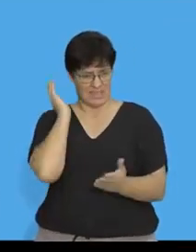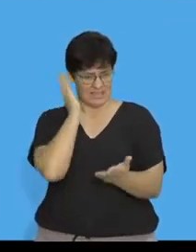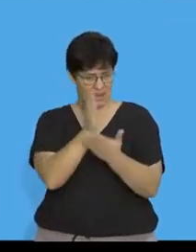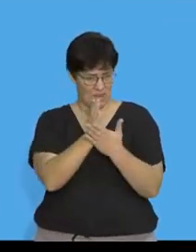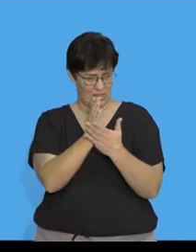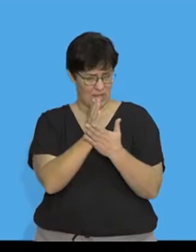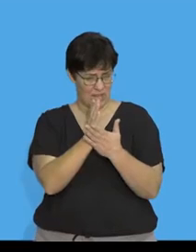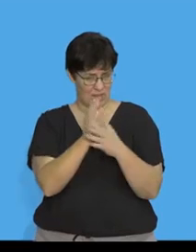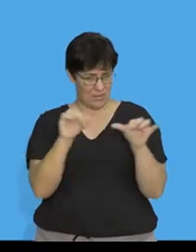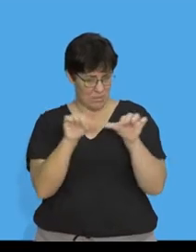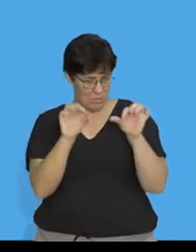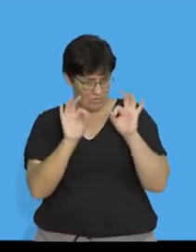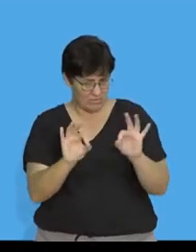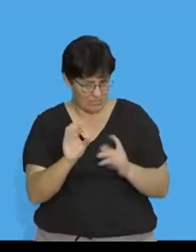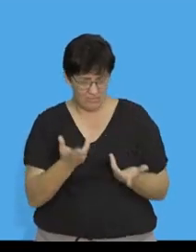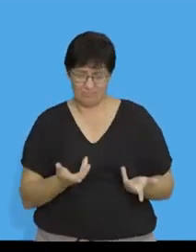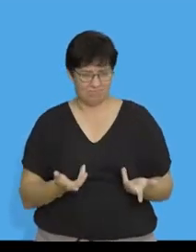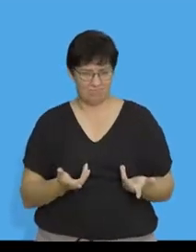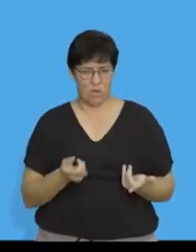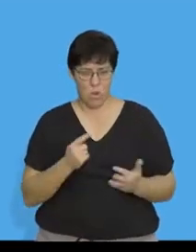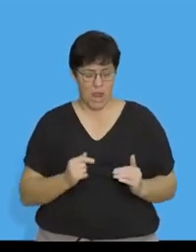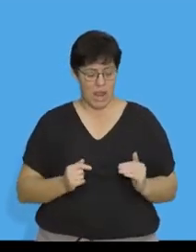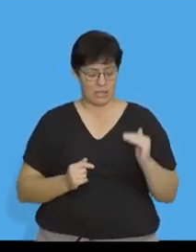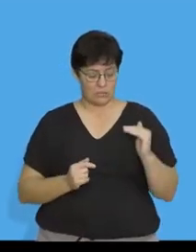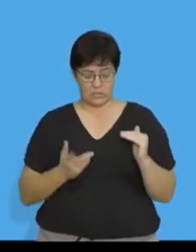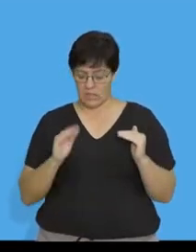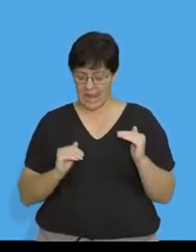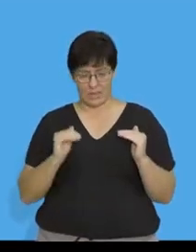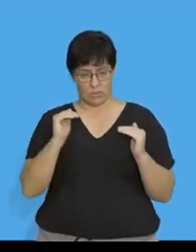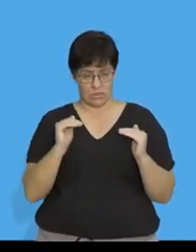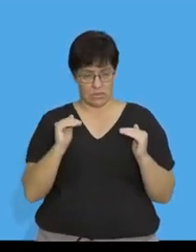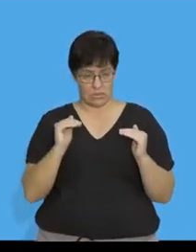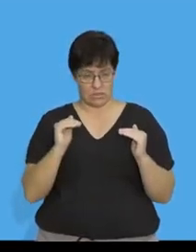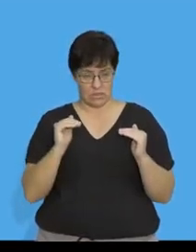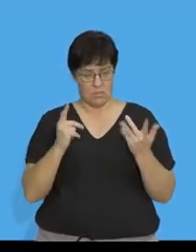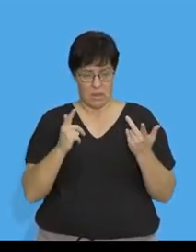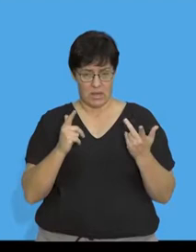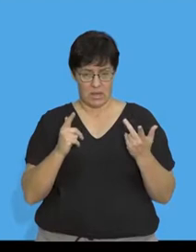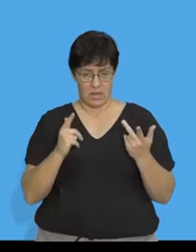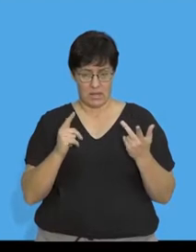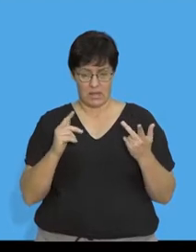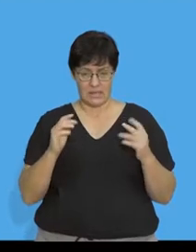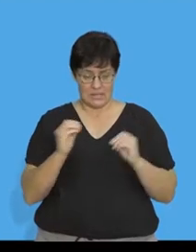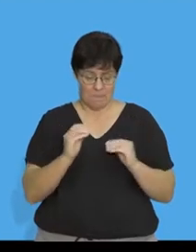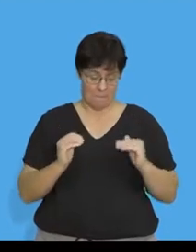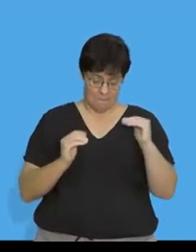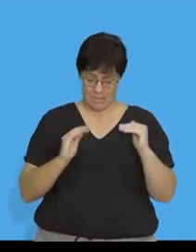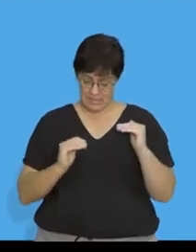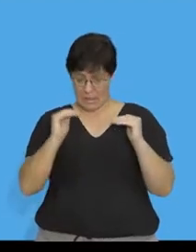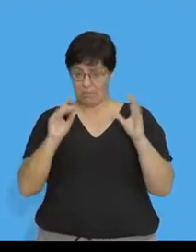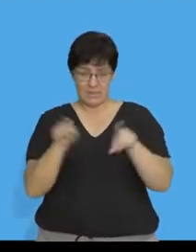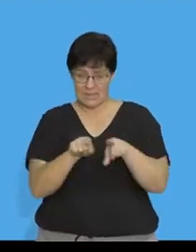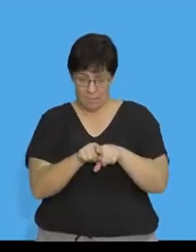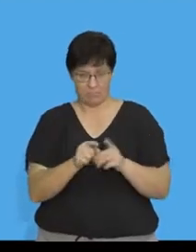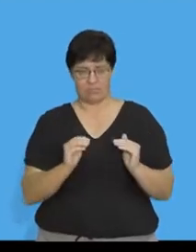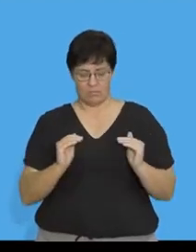of these points are sitting on a straight line. And the key point is it passes